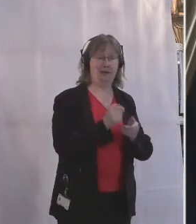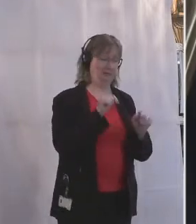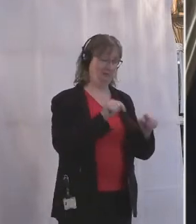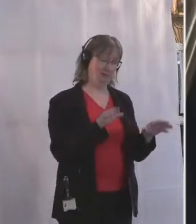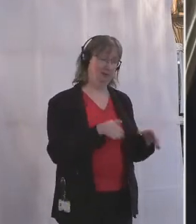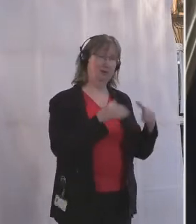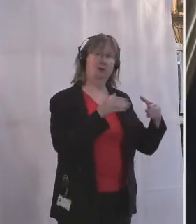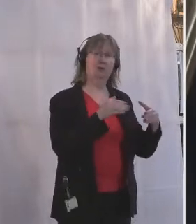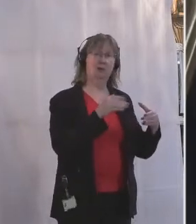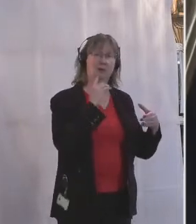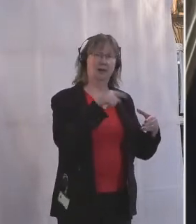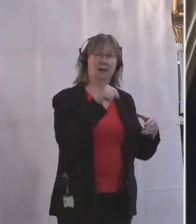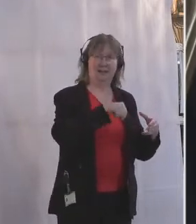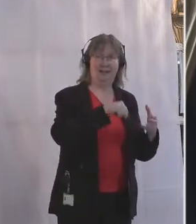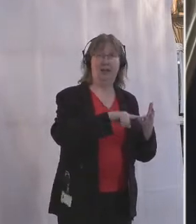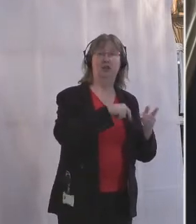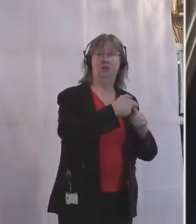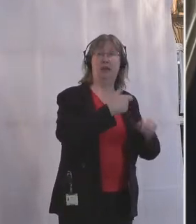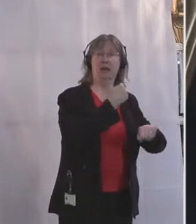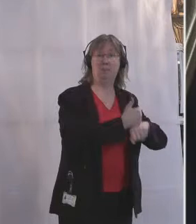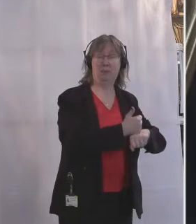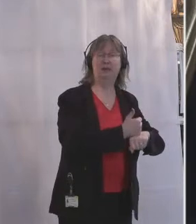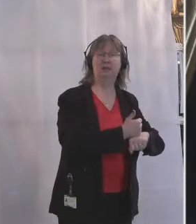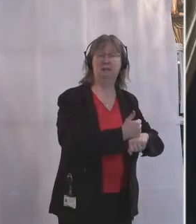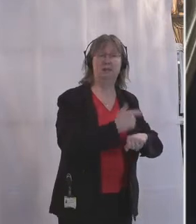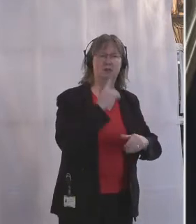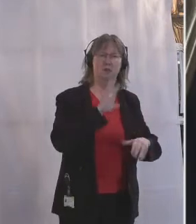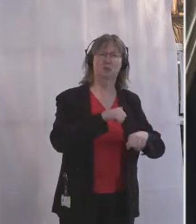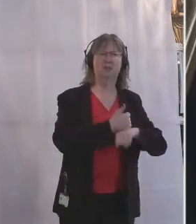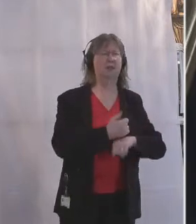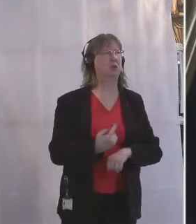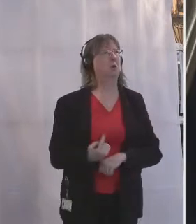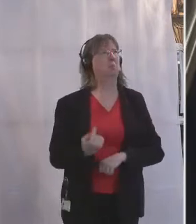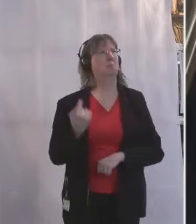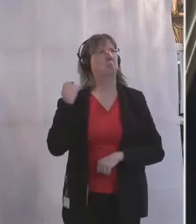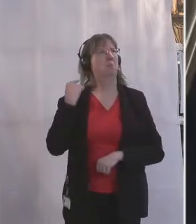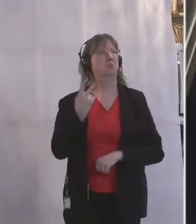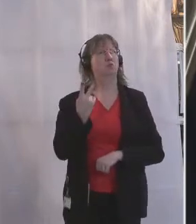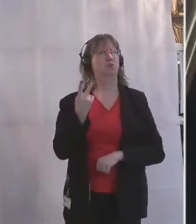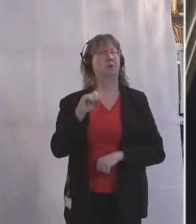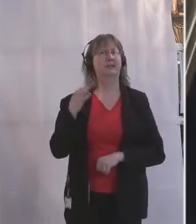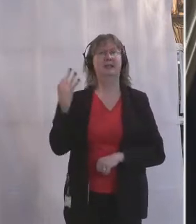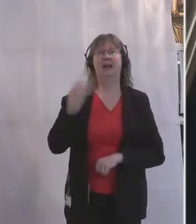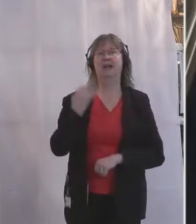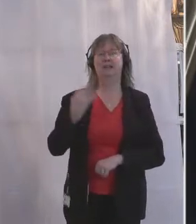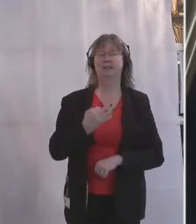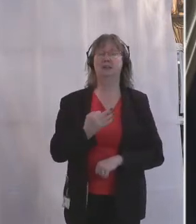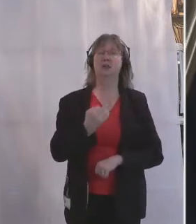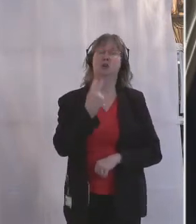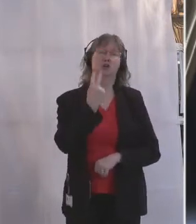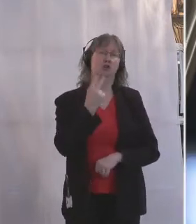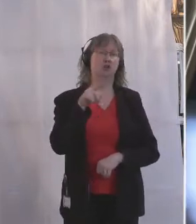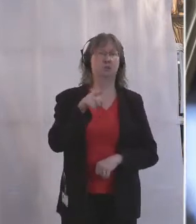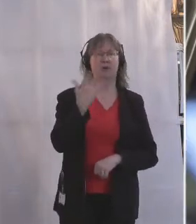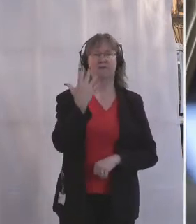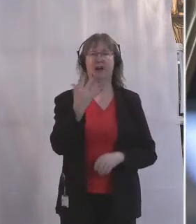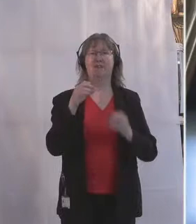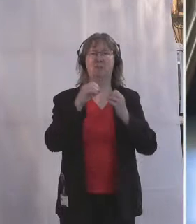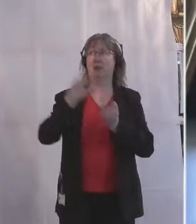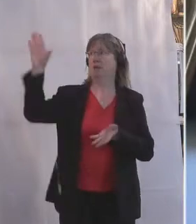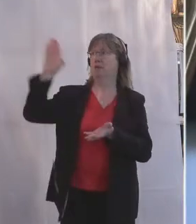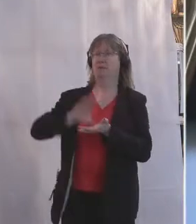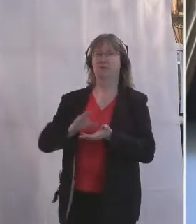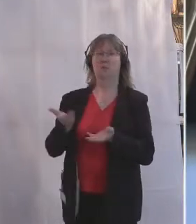bank within the UK. So we were set up in 2018 with 2.5 billion of funding from